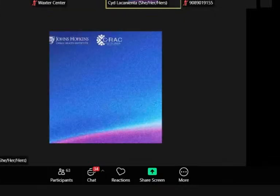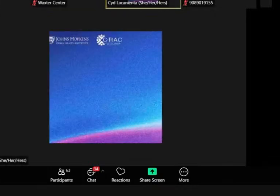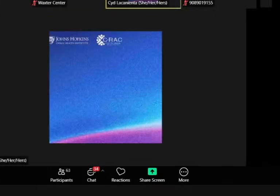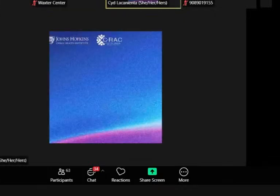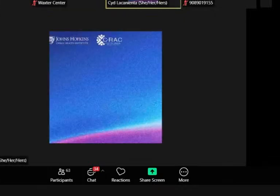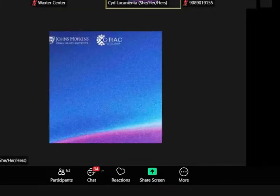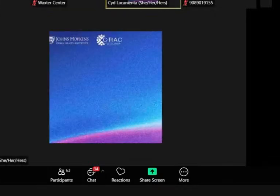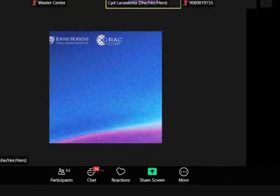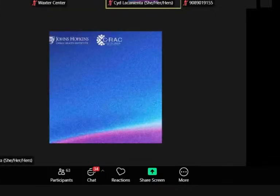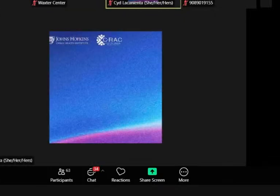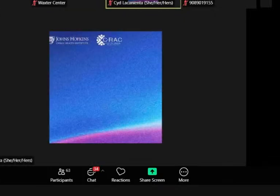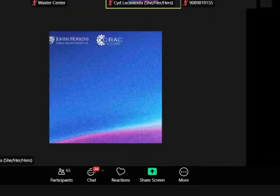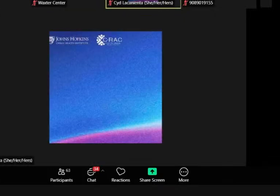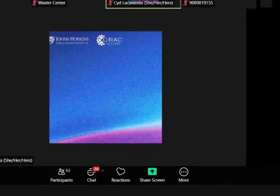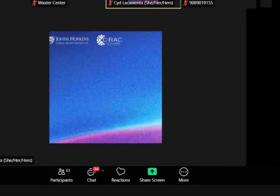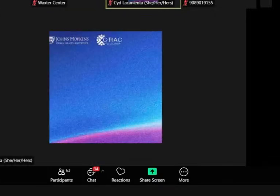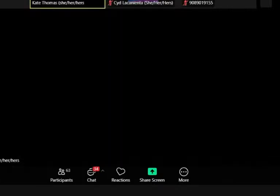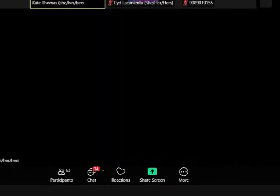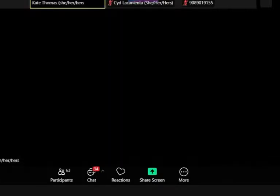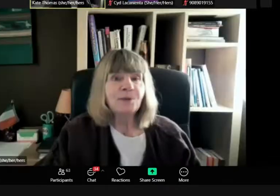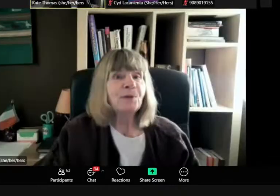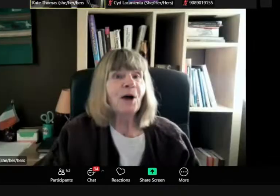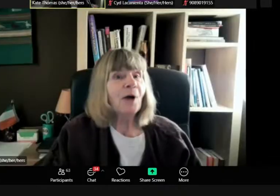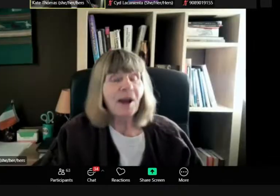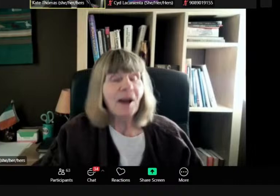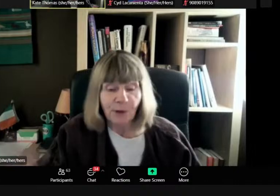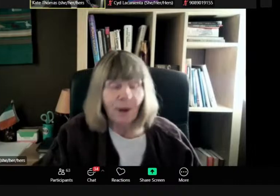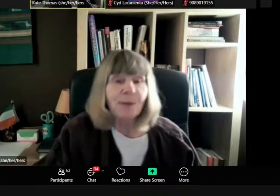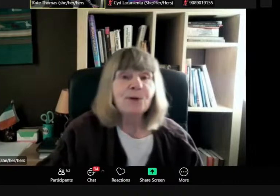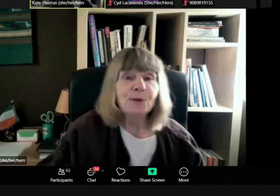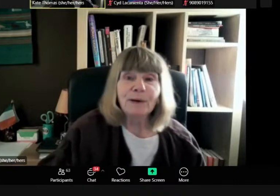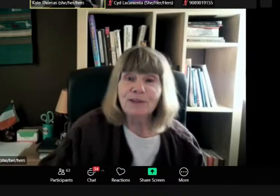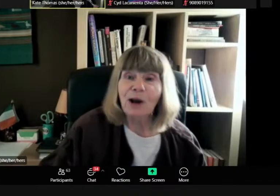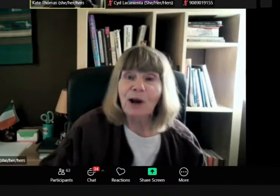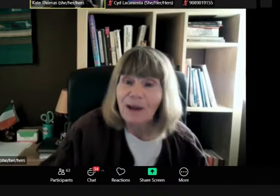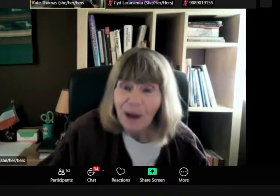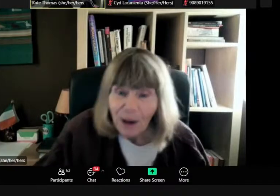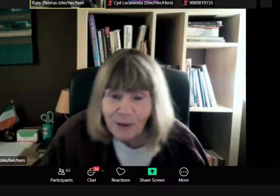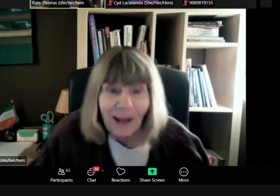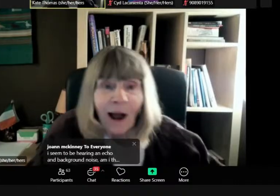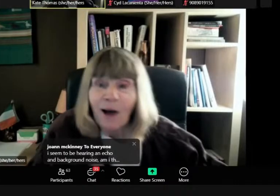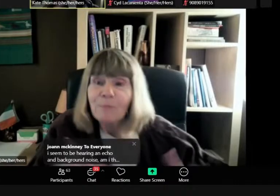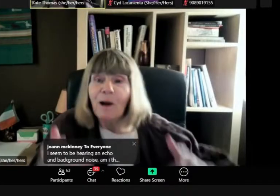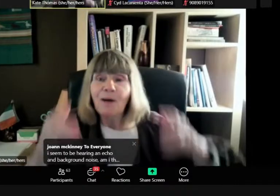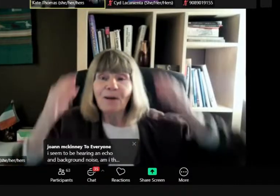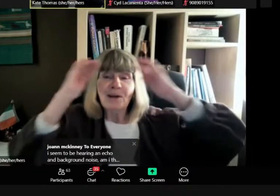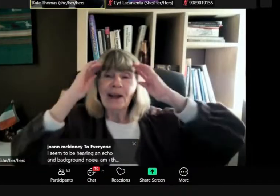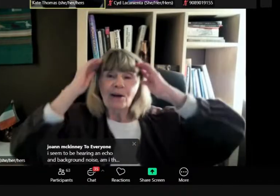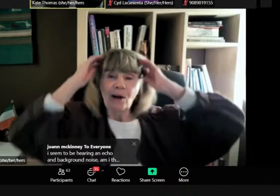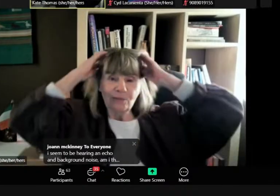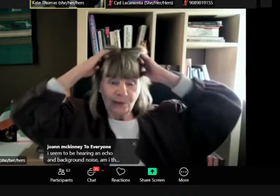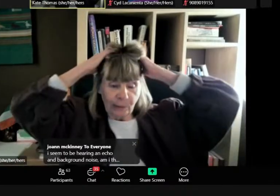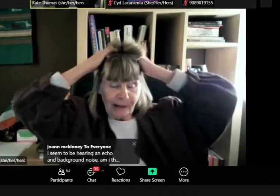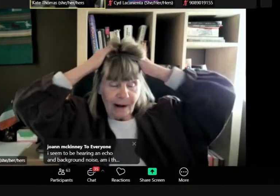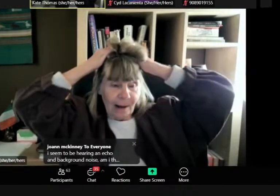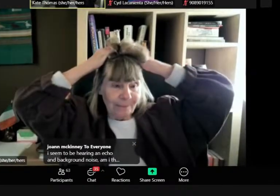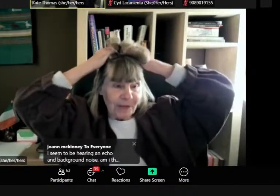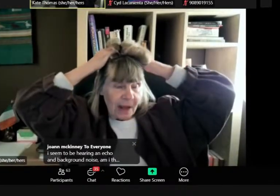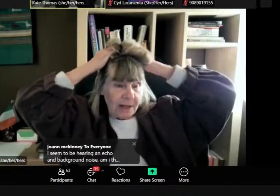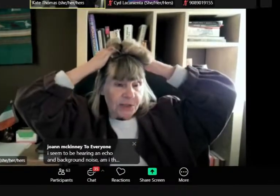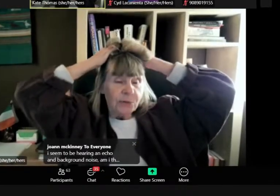Your microphone's on mute again. I don't know why mine. I don't know why I'm muted, but sorry. Okay, I'll carry on for a little